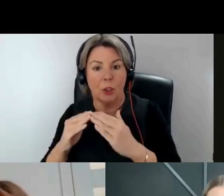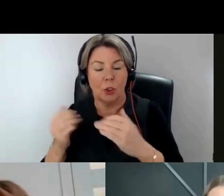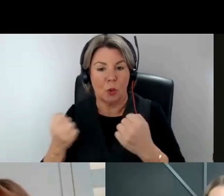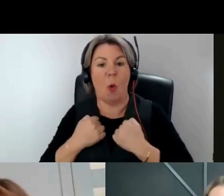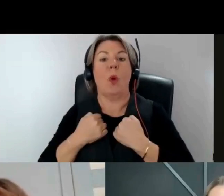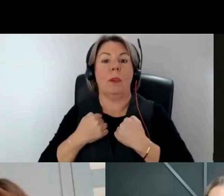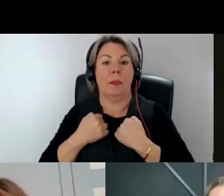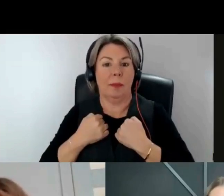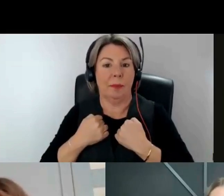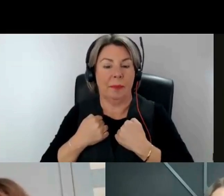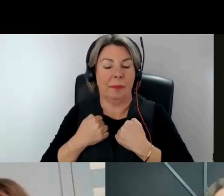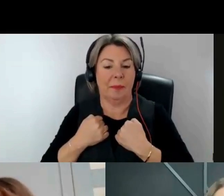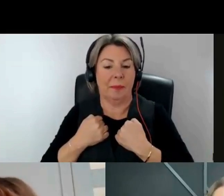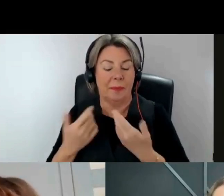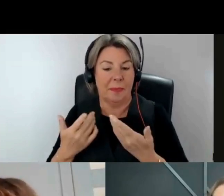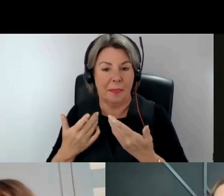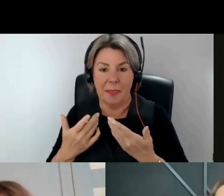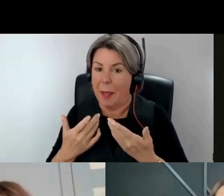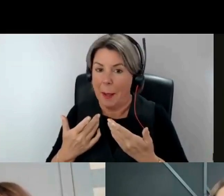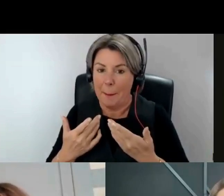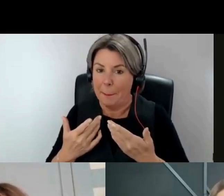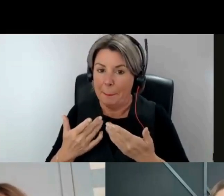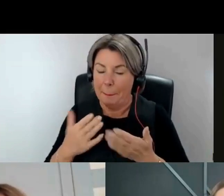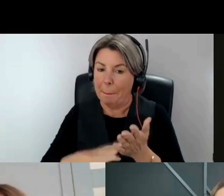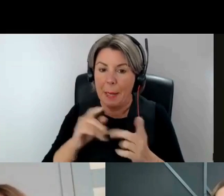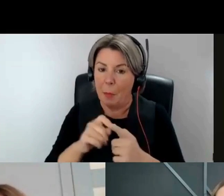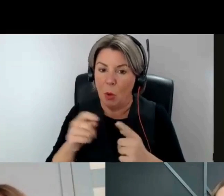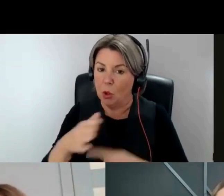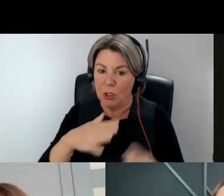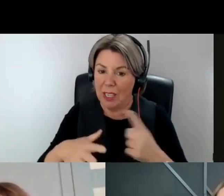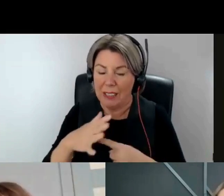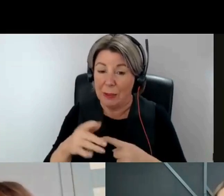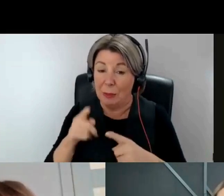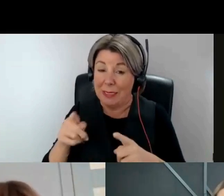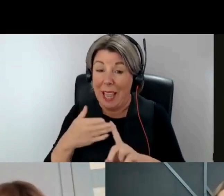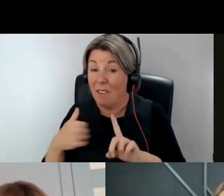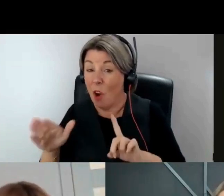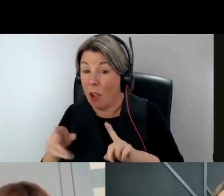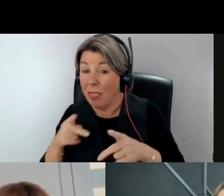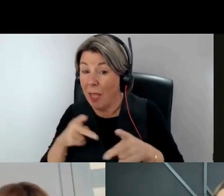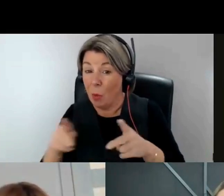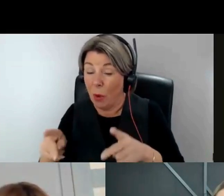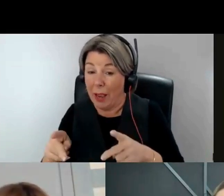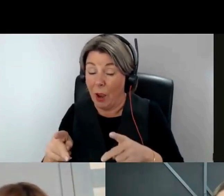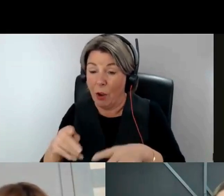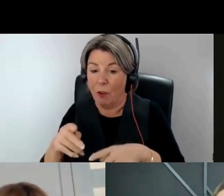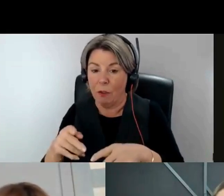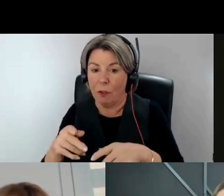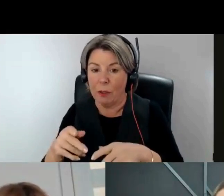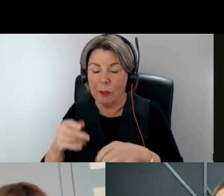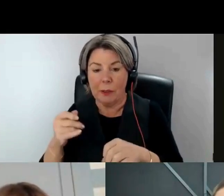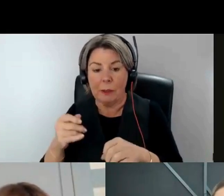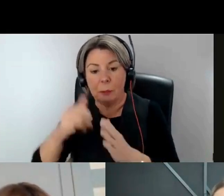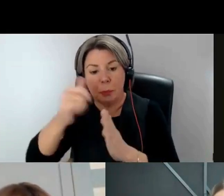what you need. But British Menopause Society, most doctors would say to avoid that way of prescribing because it's not